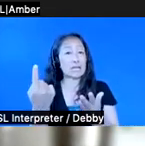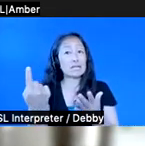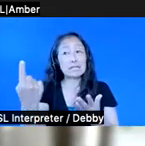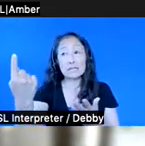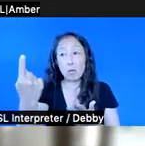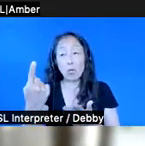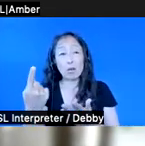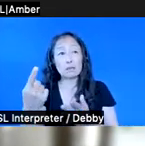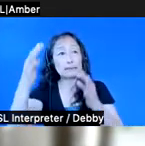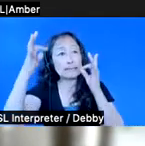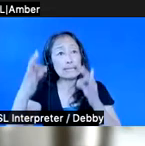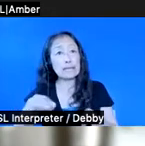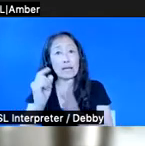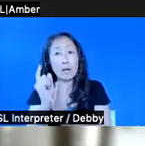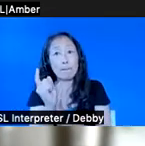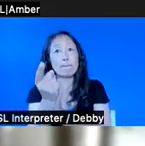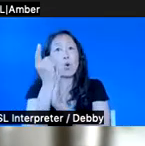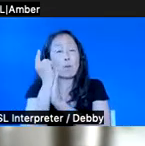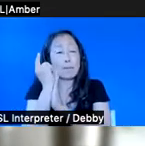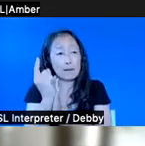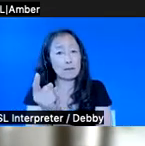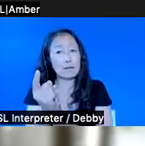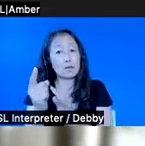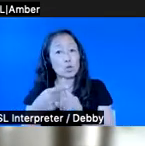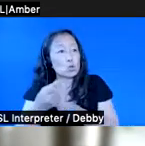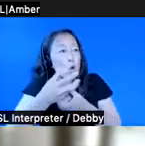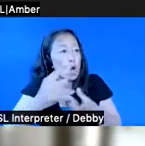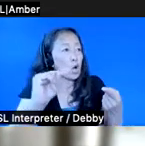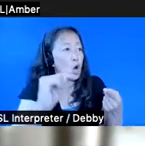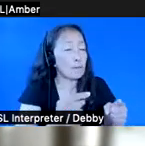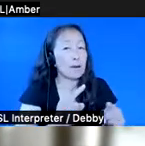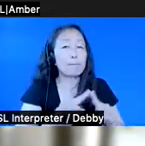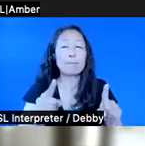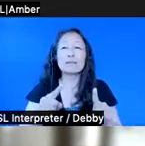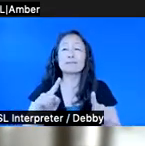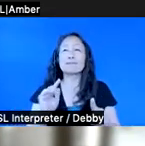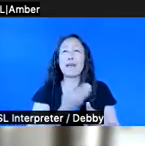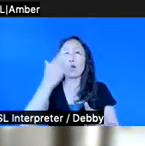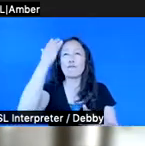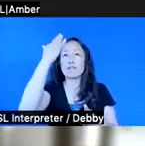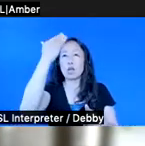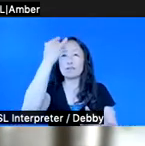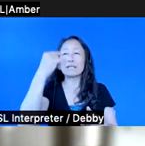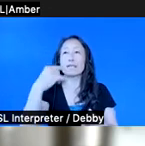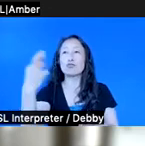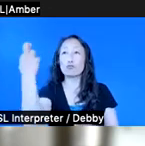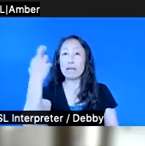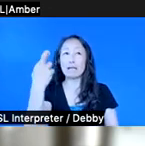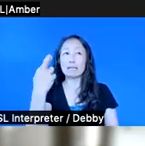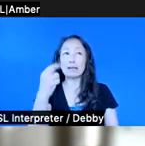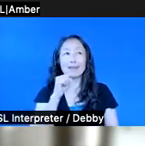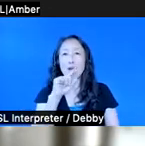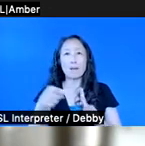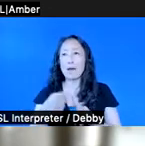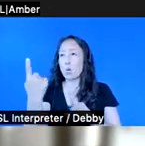so it's just about a philosophy that understands that there's way more at play than just one individual who makes a choice. It's also